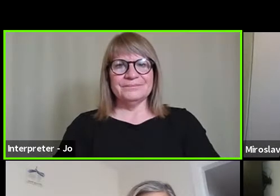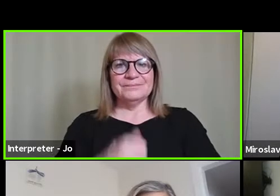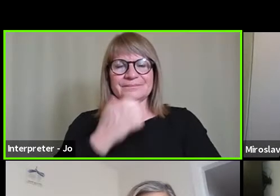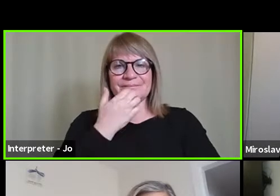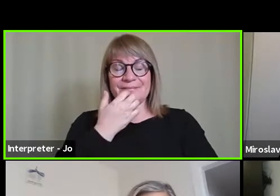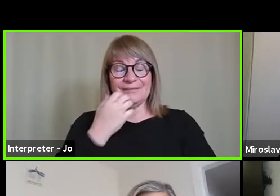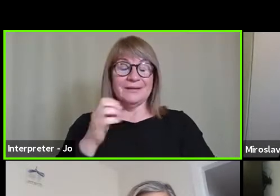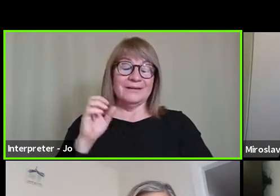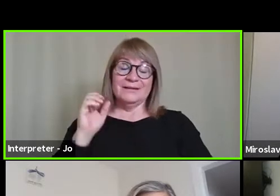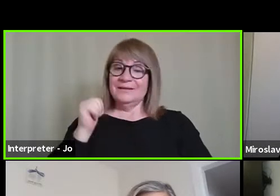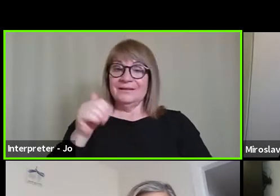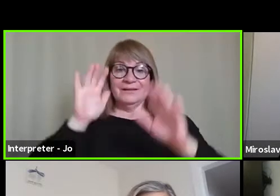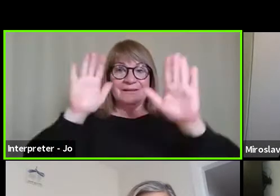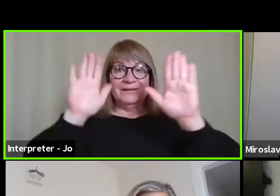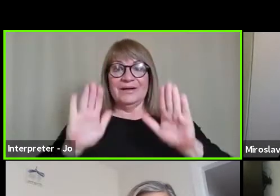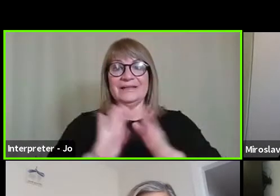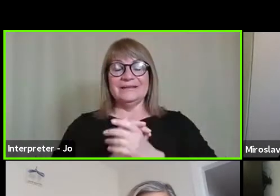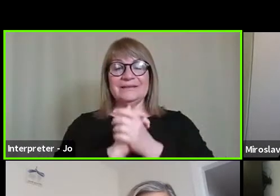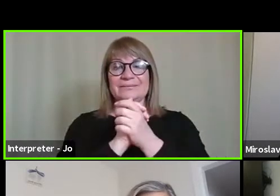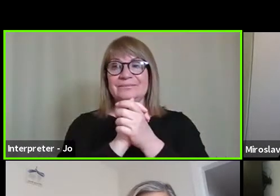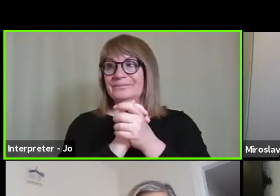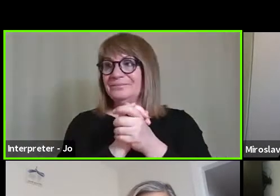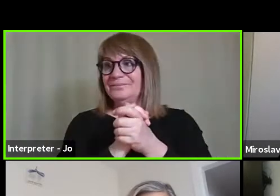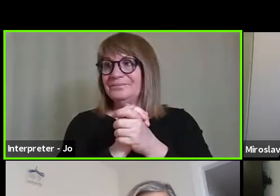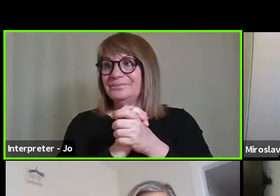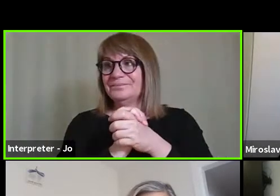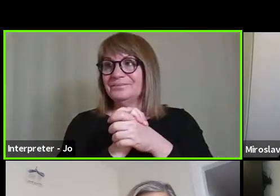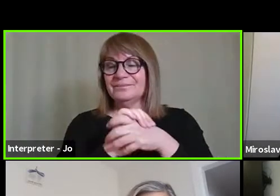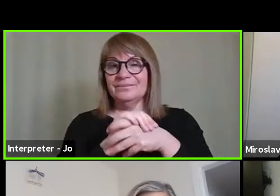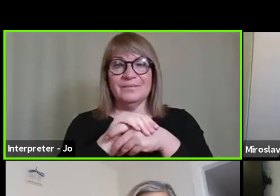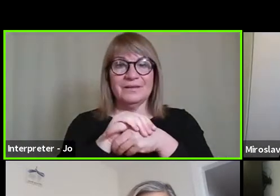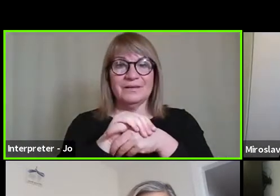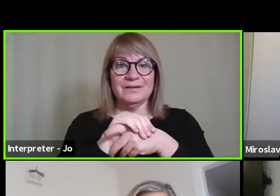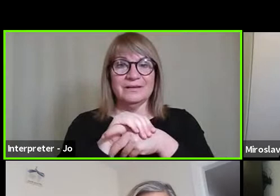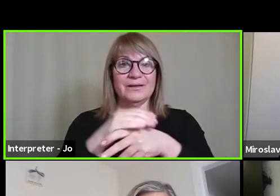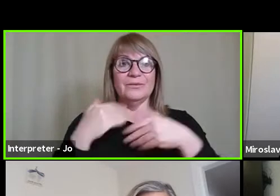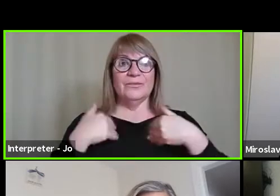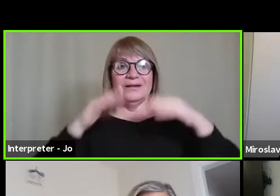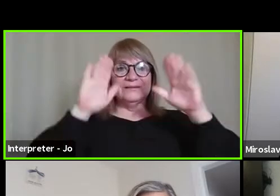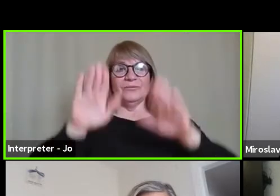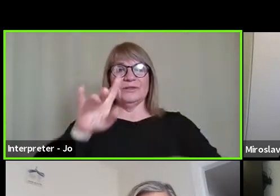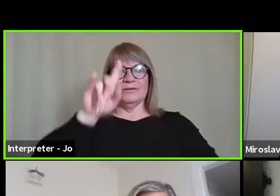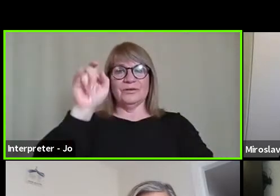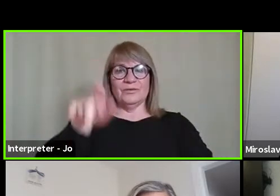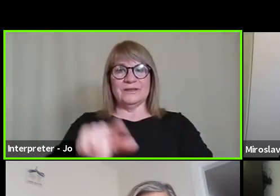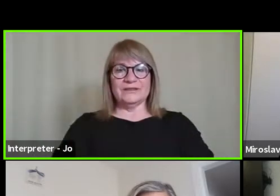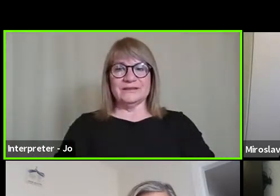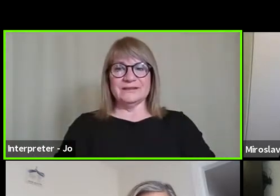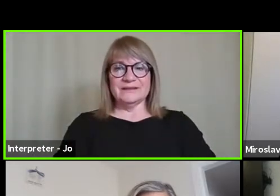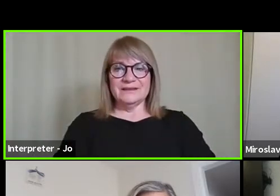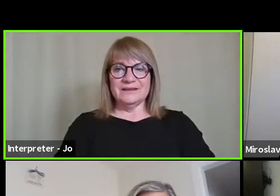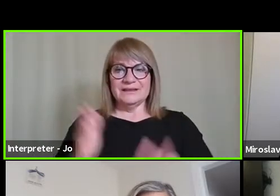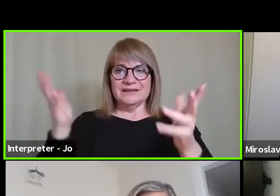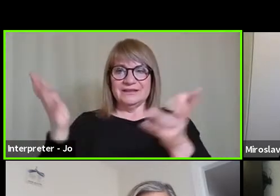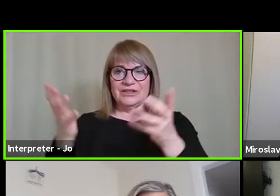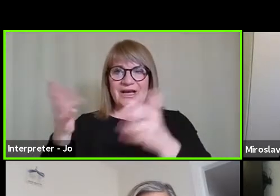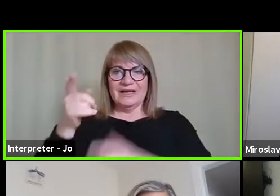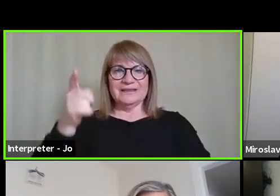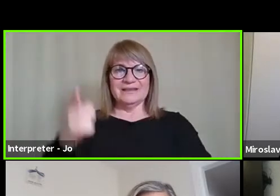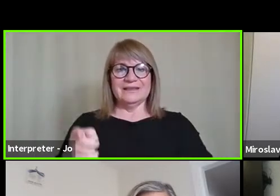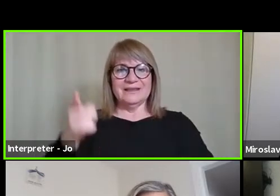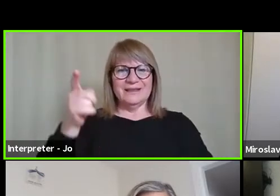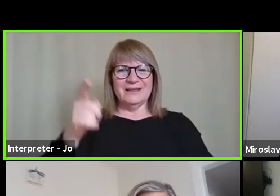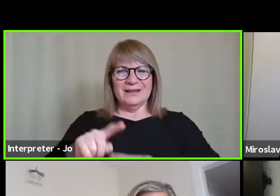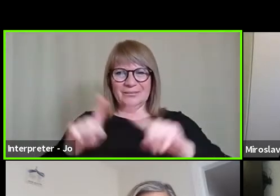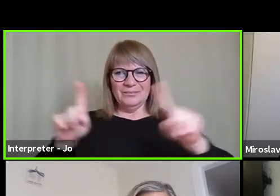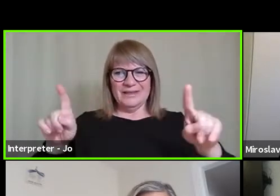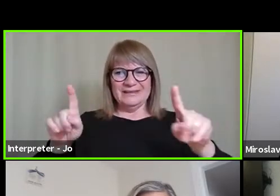great um we have some wonderful questions uh in the chat but uh